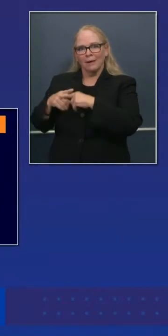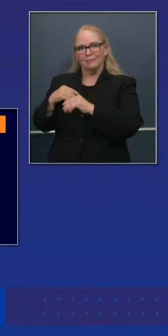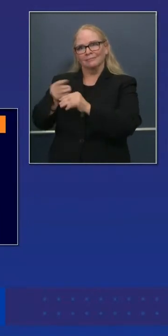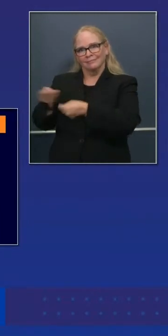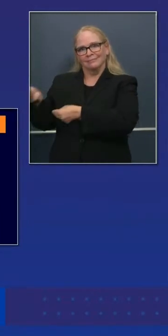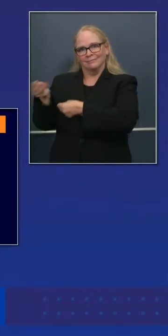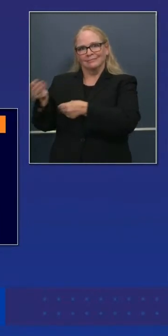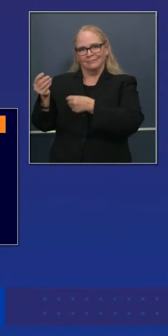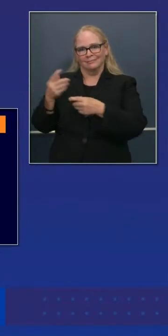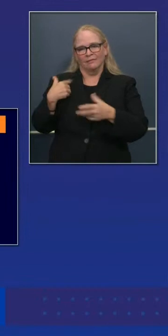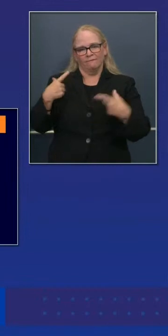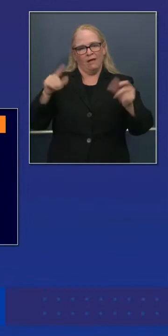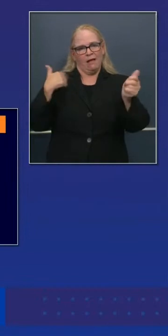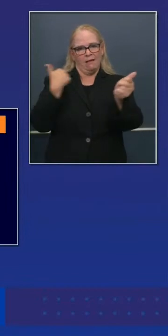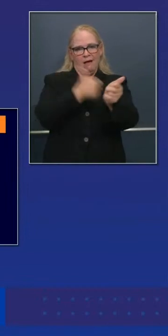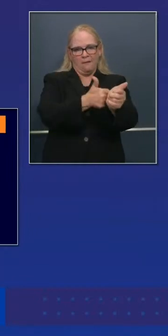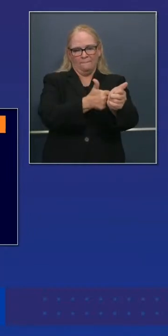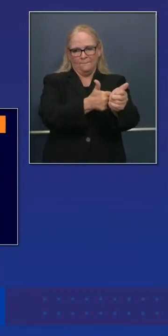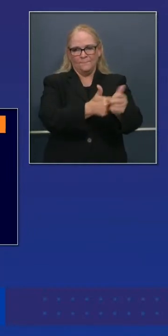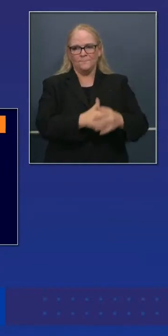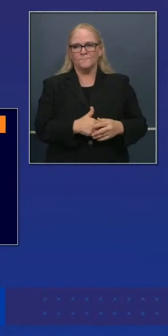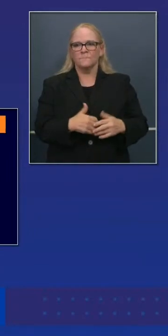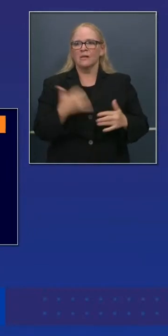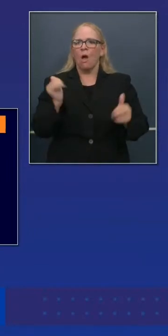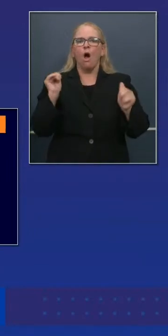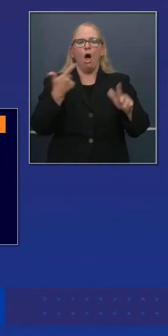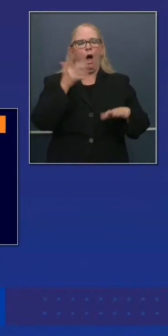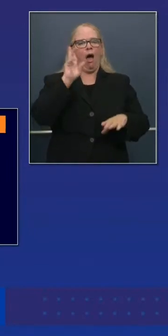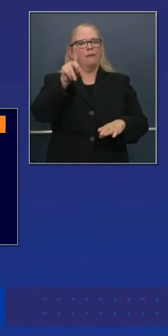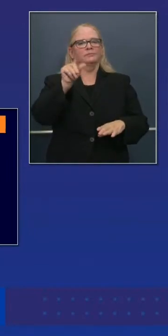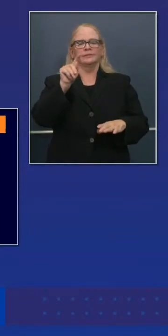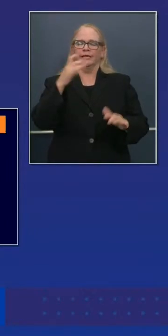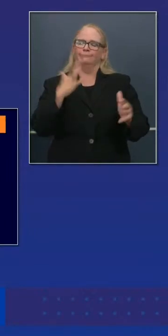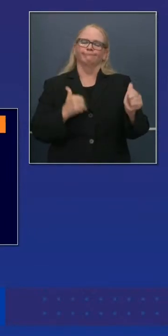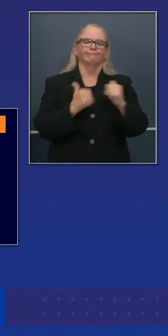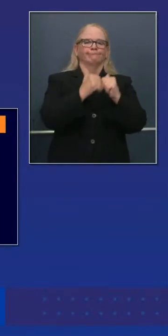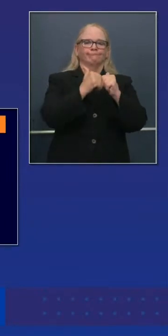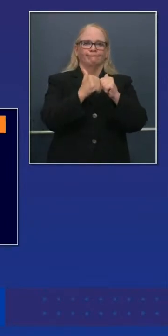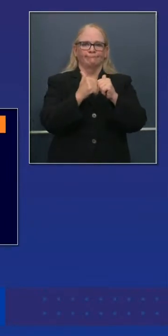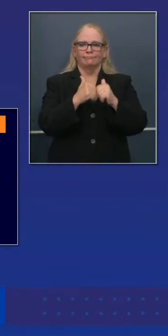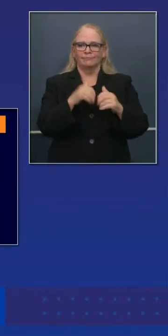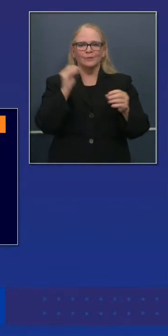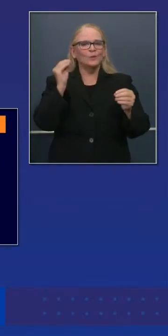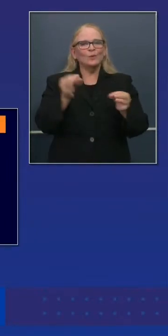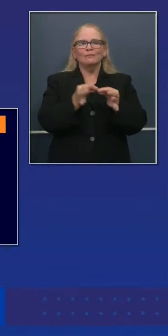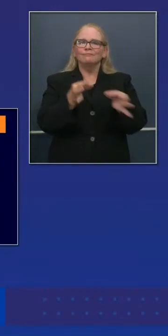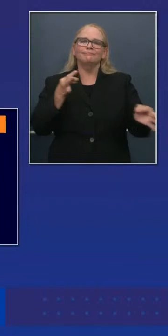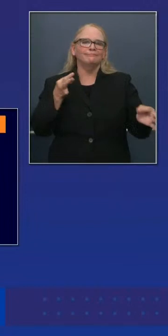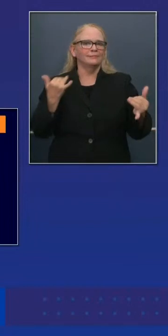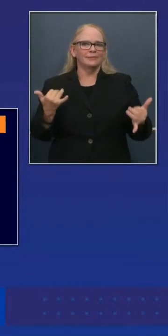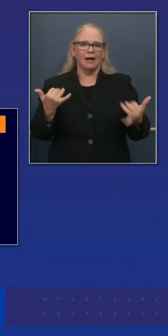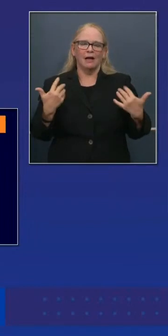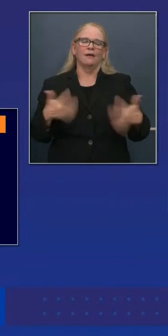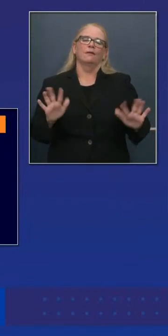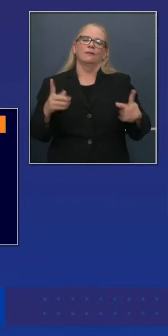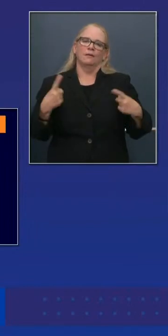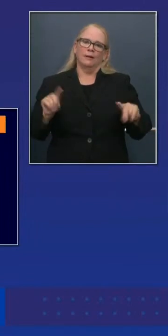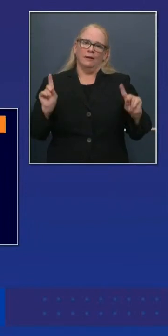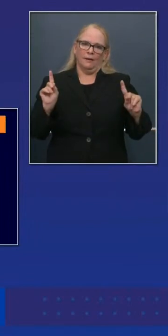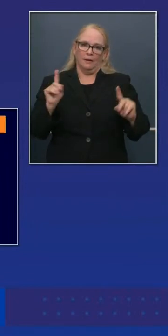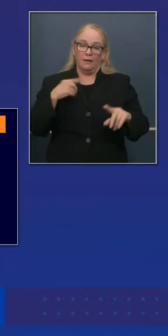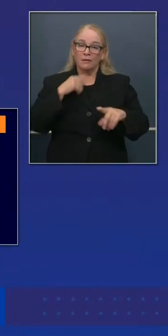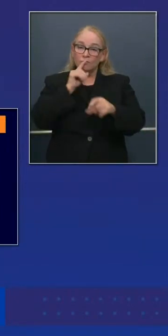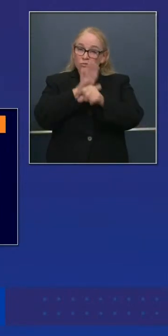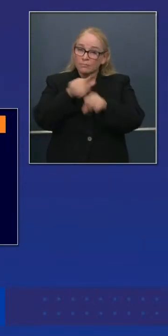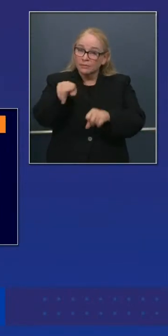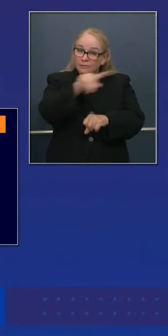very few records in our CalReady system. So we have eliminated that CalReady backlog. I told you we would work hard over the weekend to get